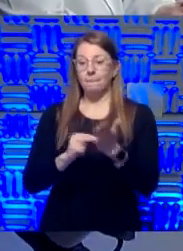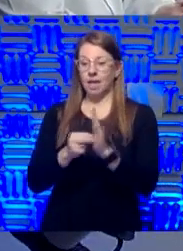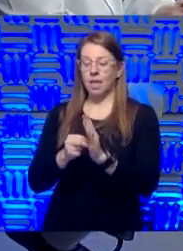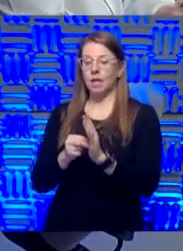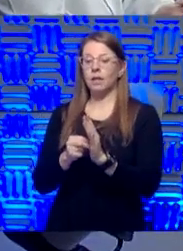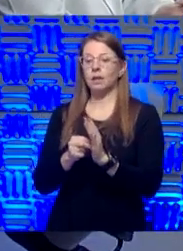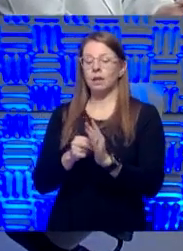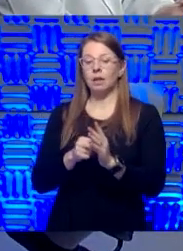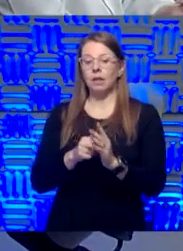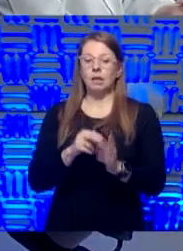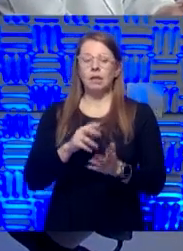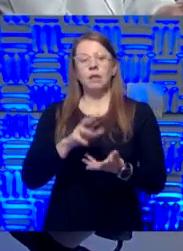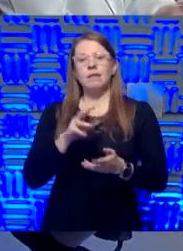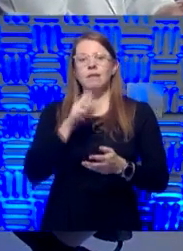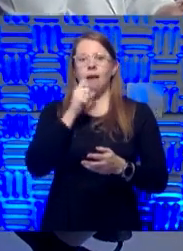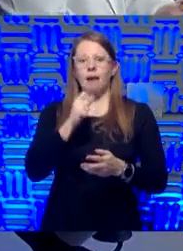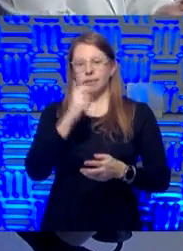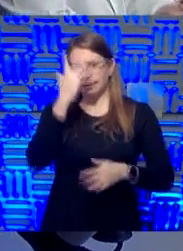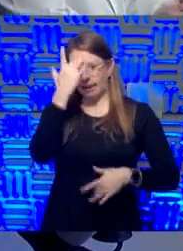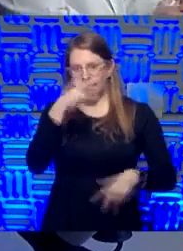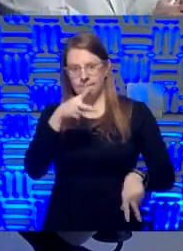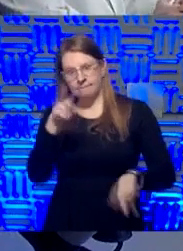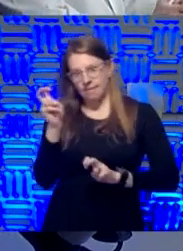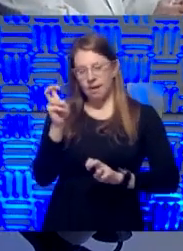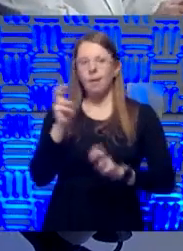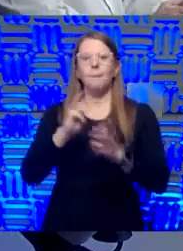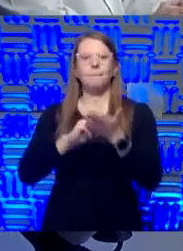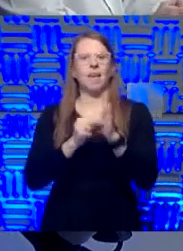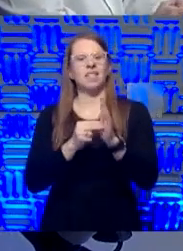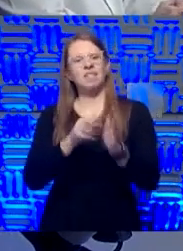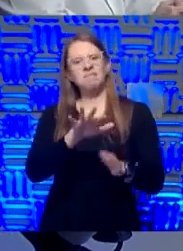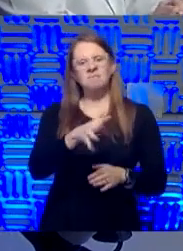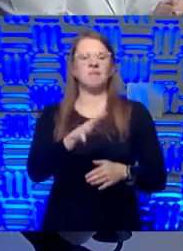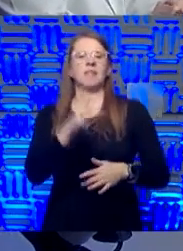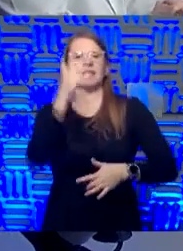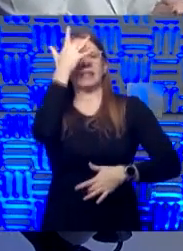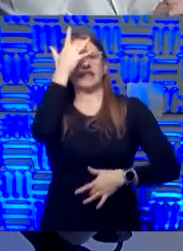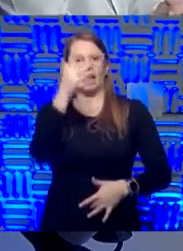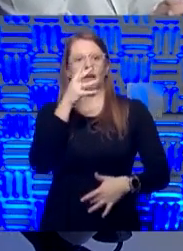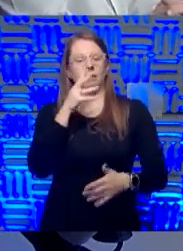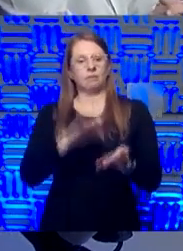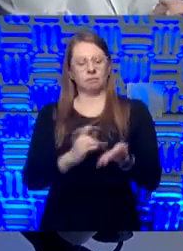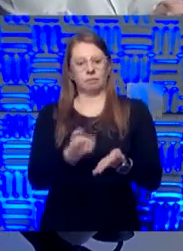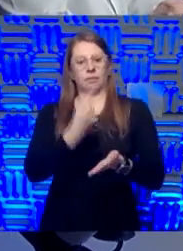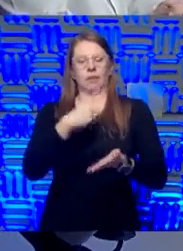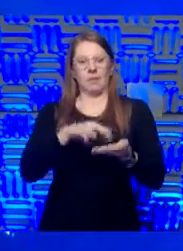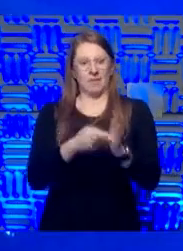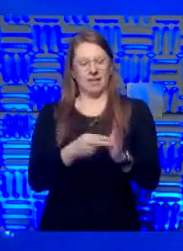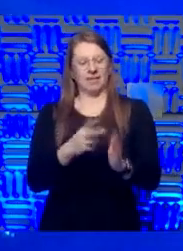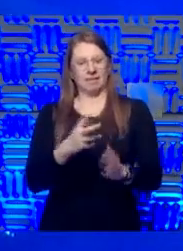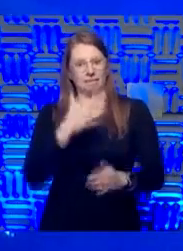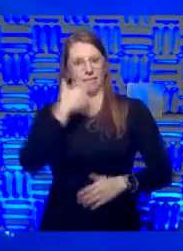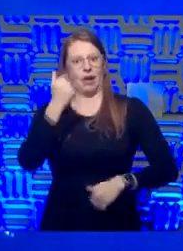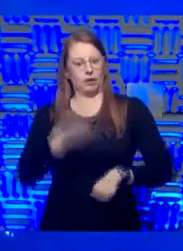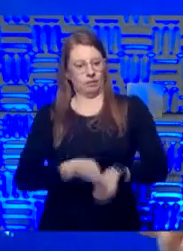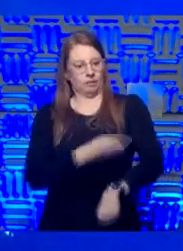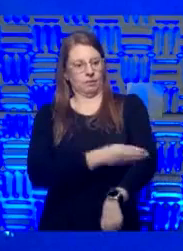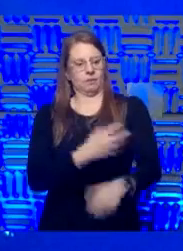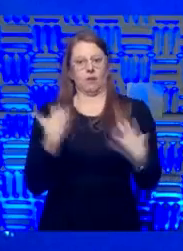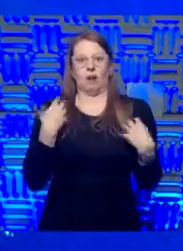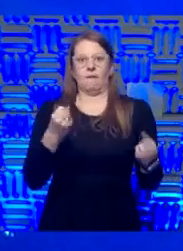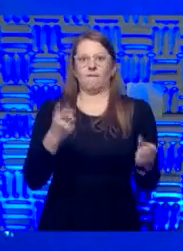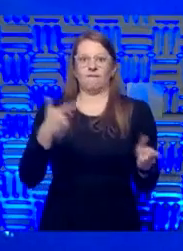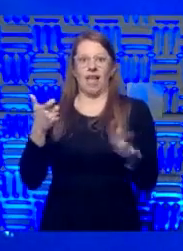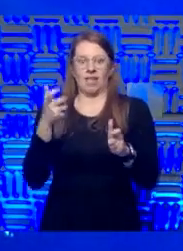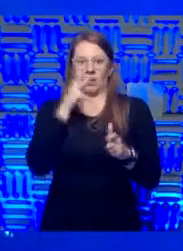faster, leading to less oxygen, less ICU time. So I think that's encouraging news and begins to make you think, okay, we're headed the right direction. And then I believe